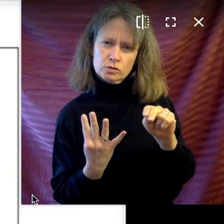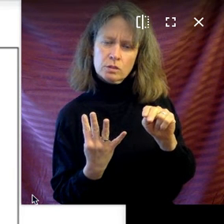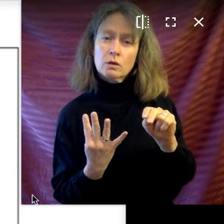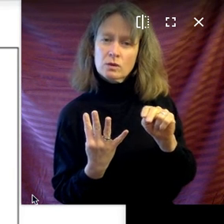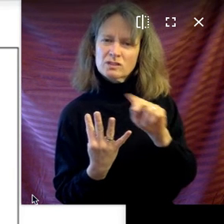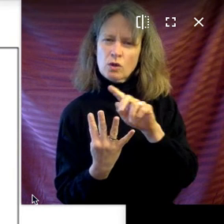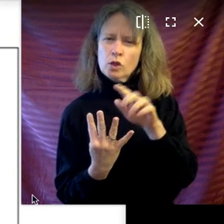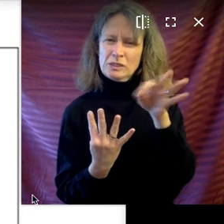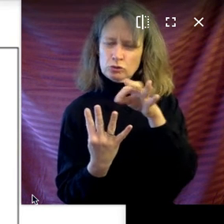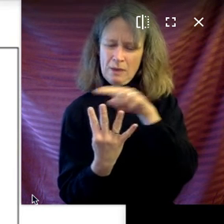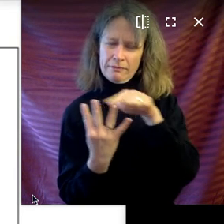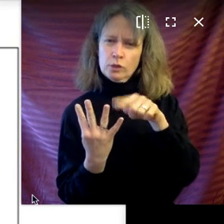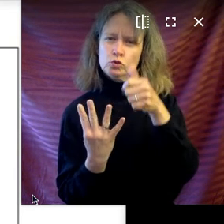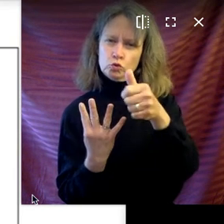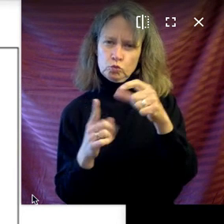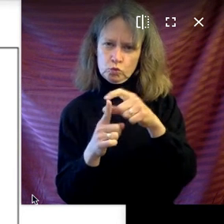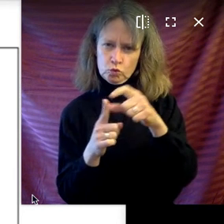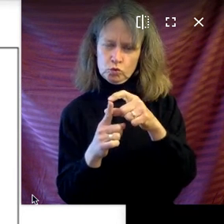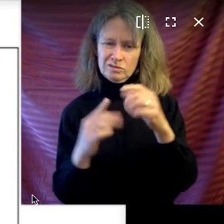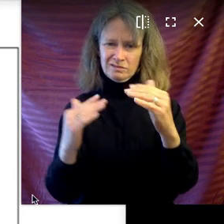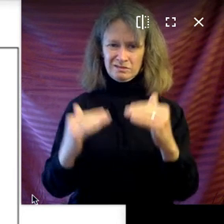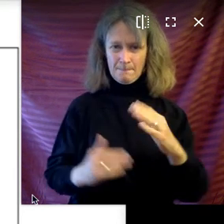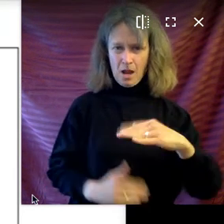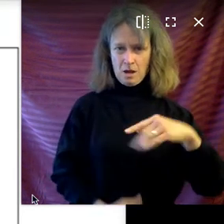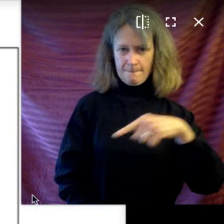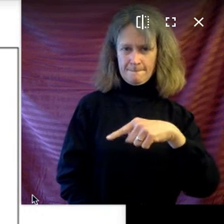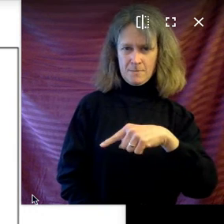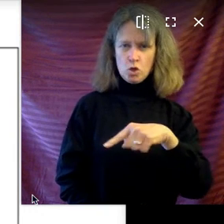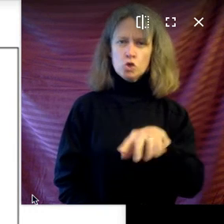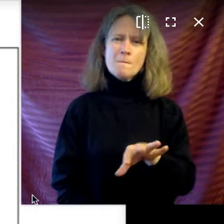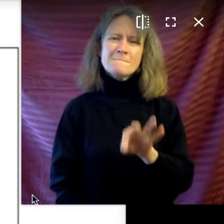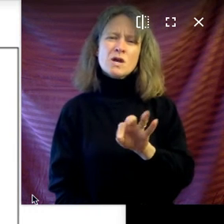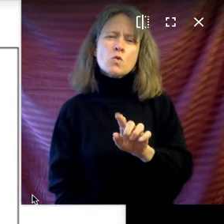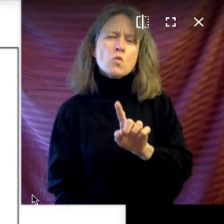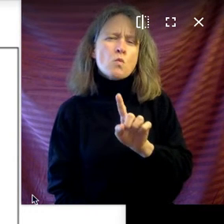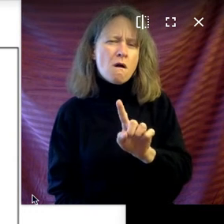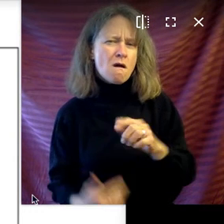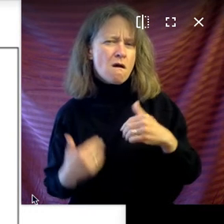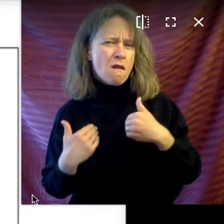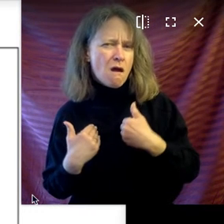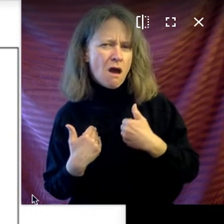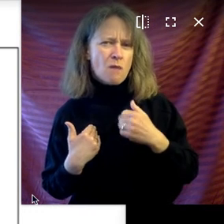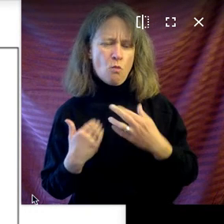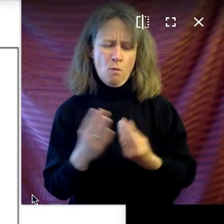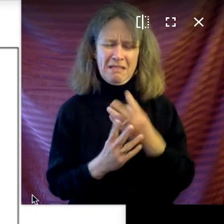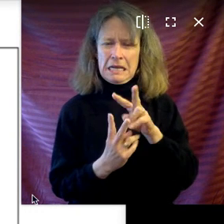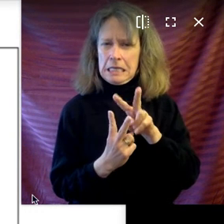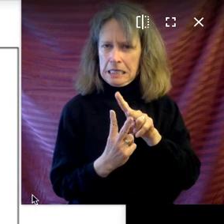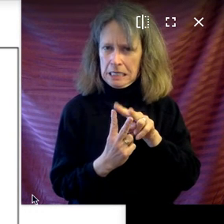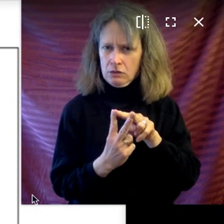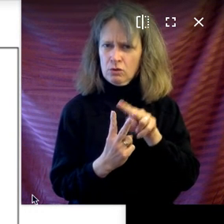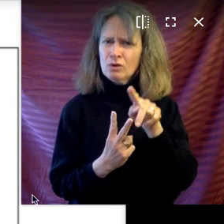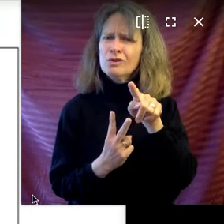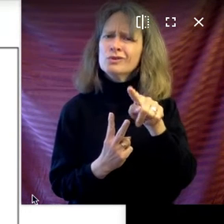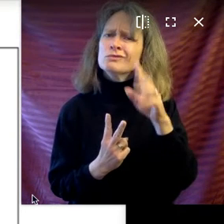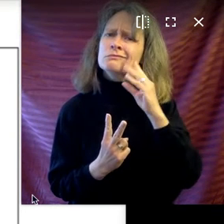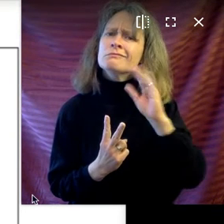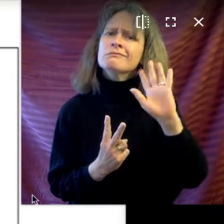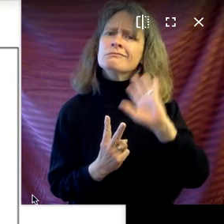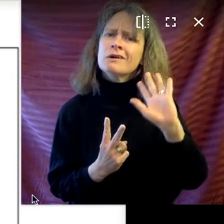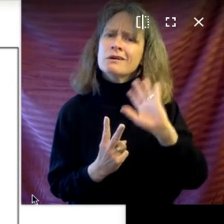plant. You've done this before in your notes. We've gone over the example